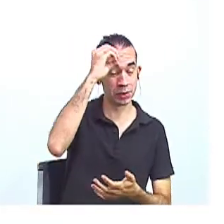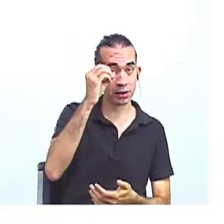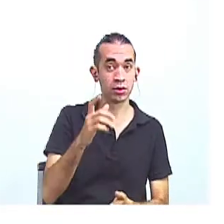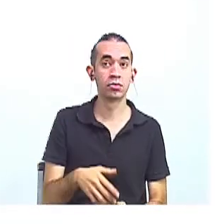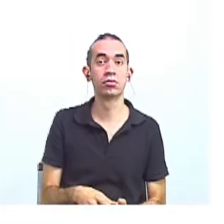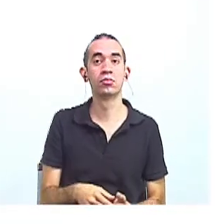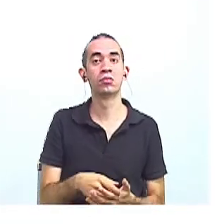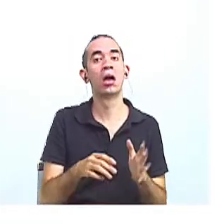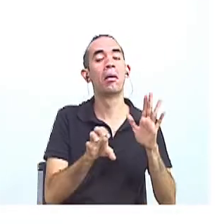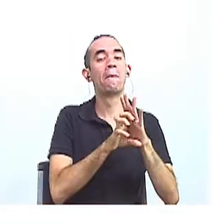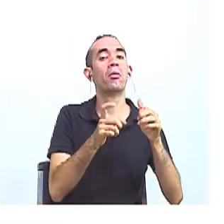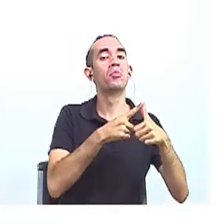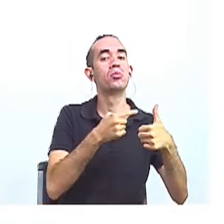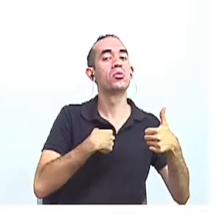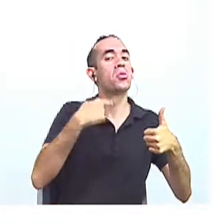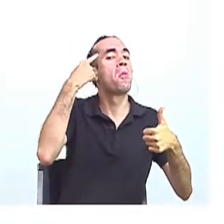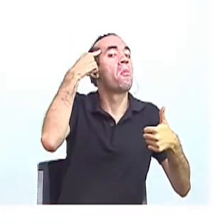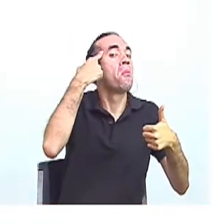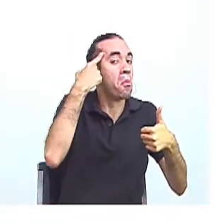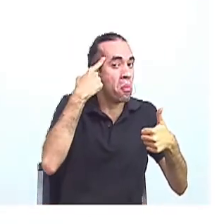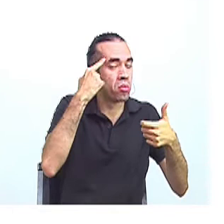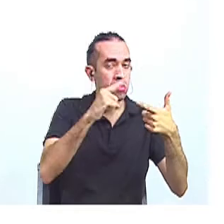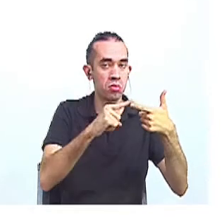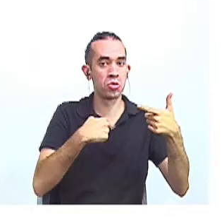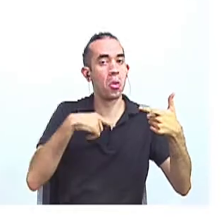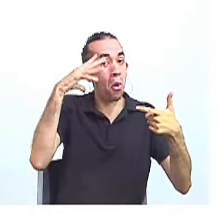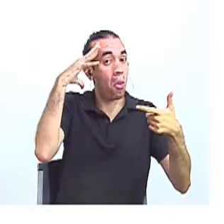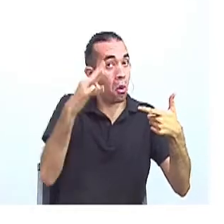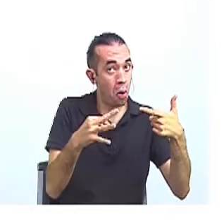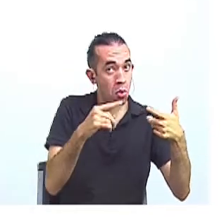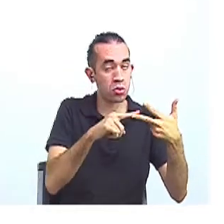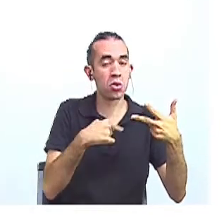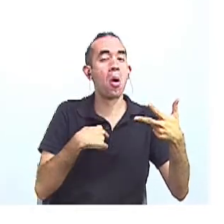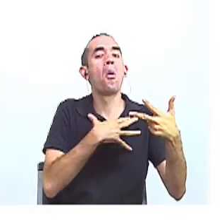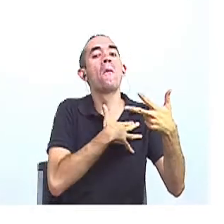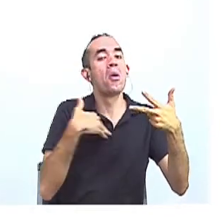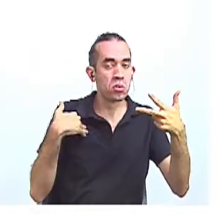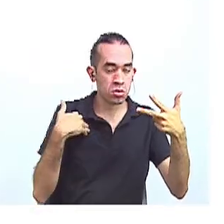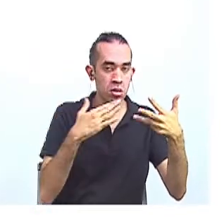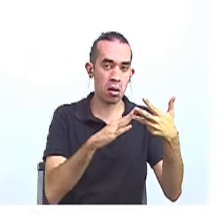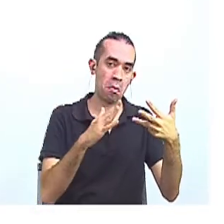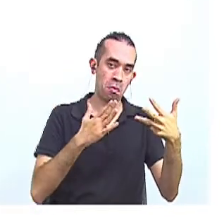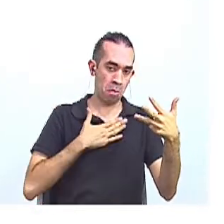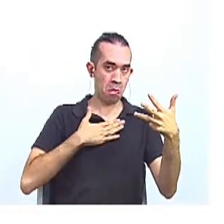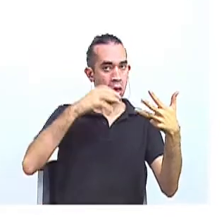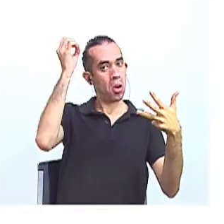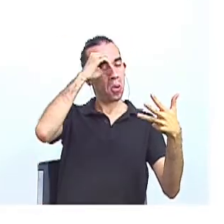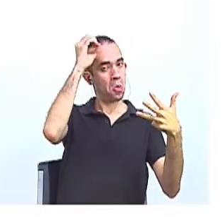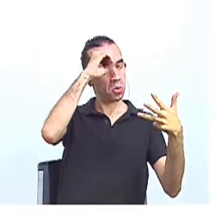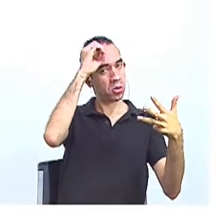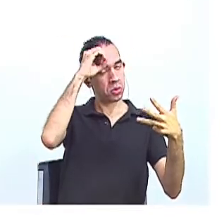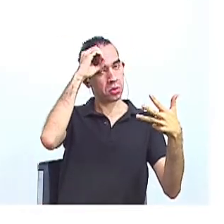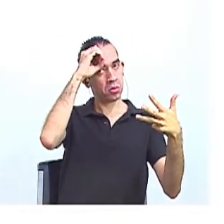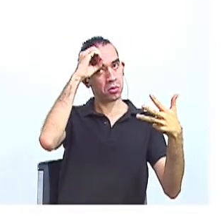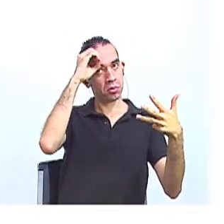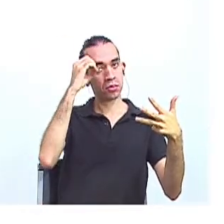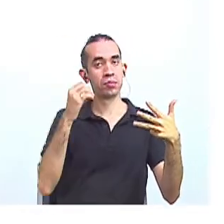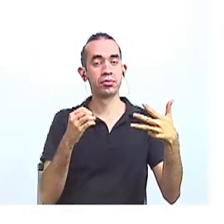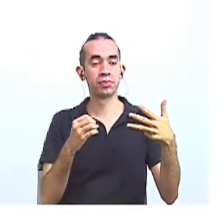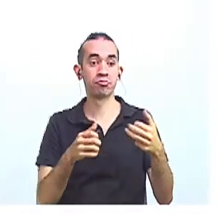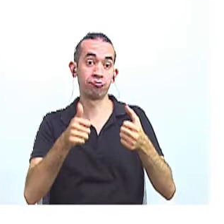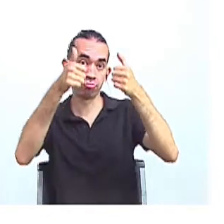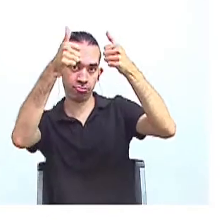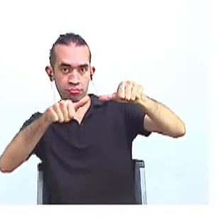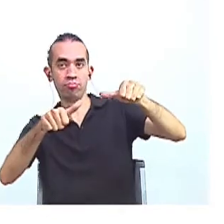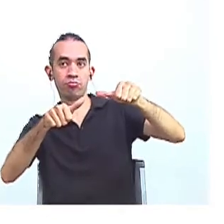like I think, I believe, I like, or in my opinion. When we agree, we